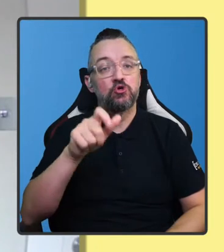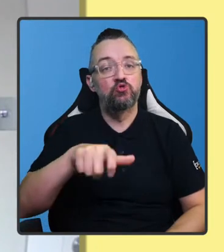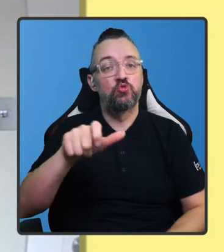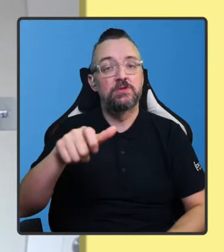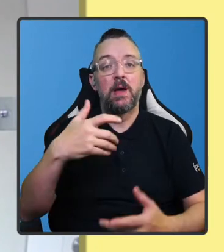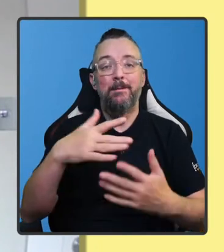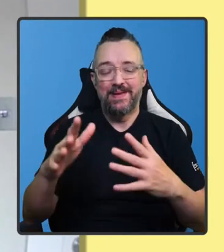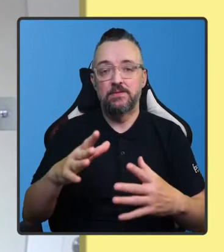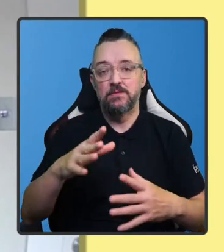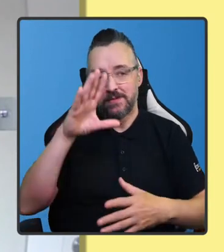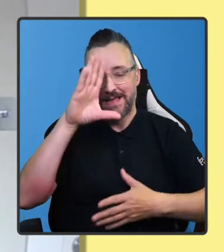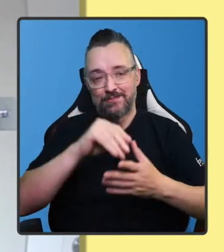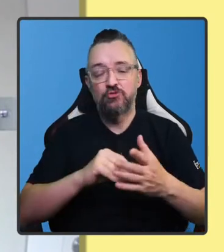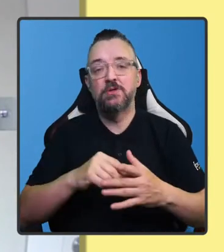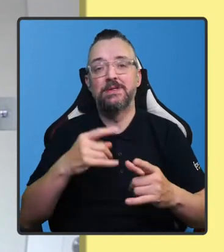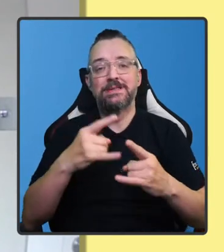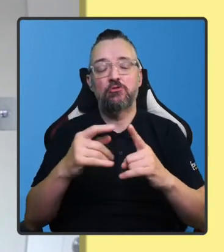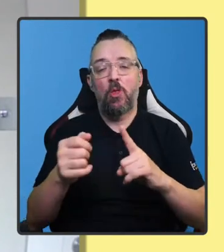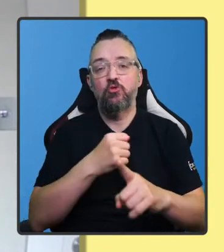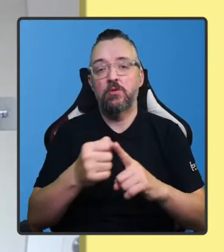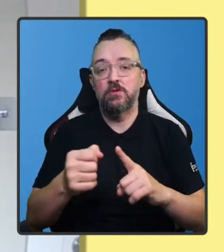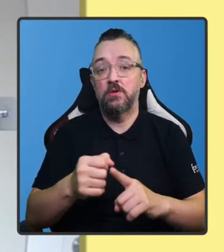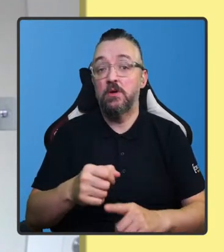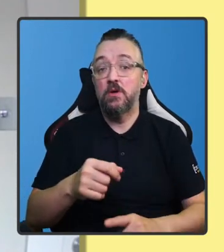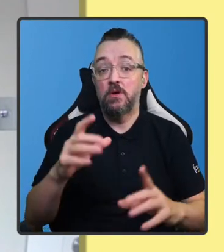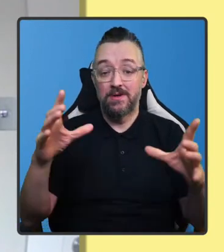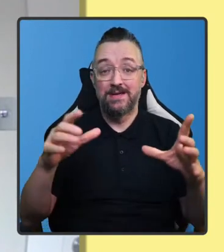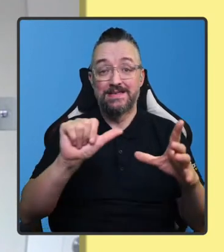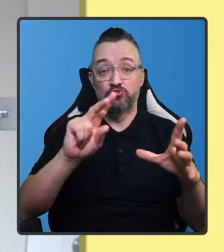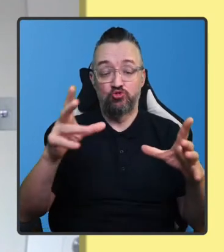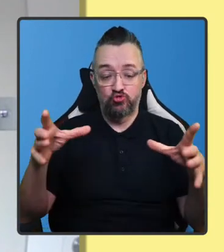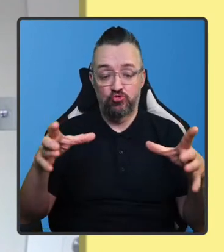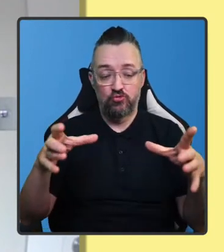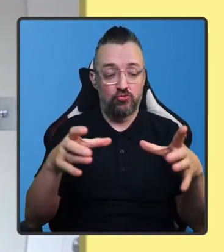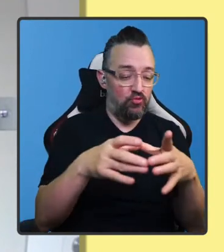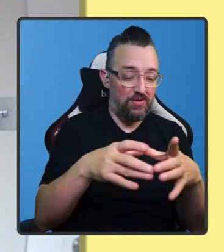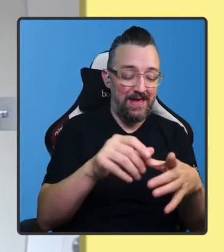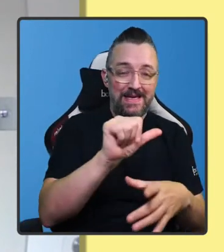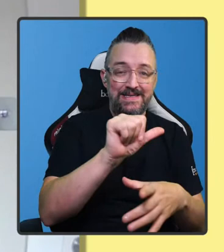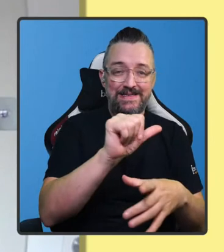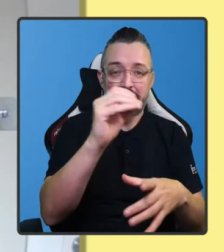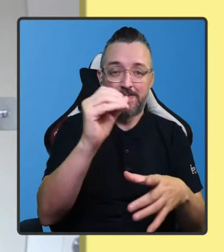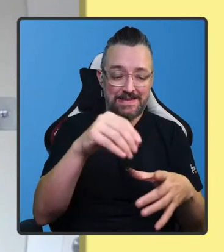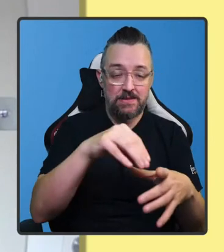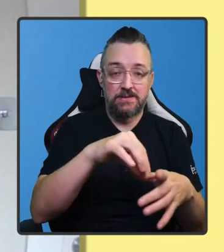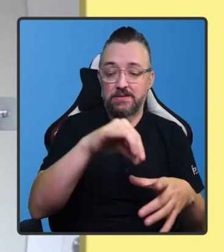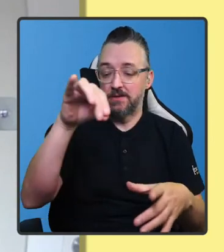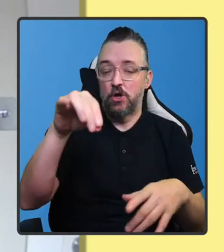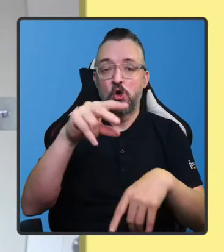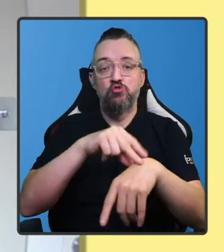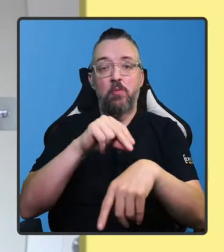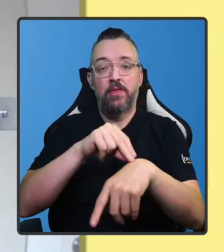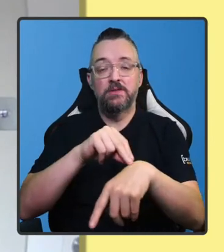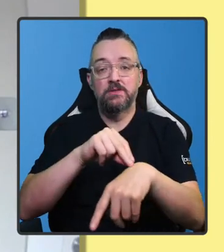universities. Only 6% of them reported it to the police, and only 6% reported it to the university.